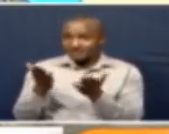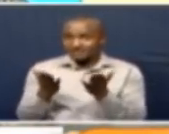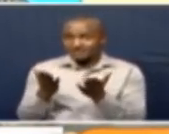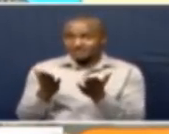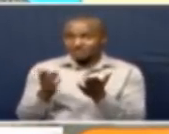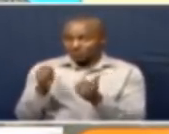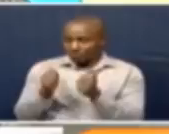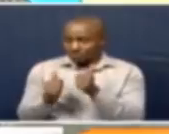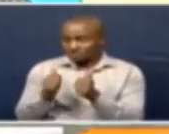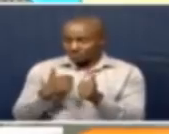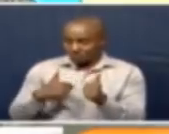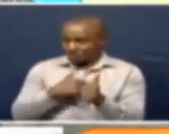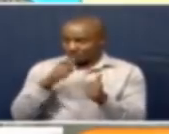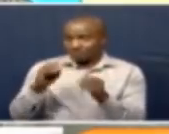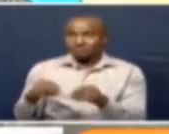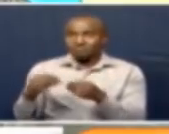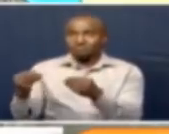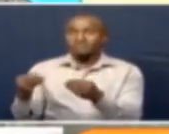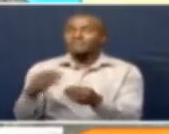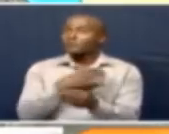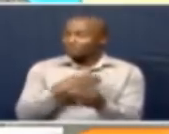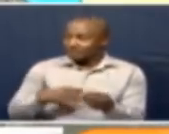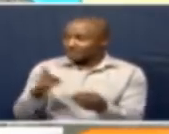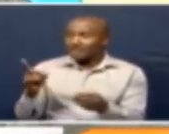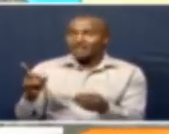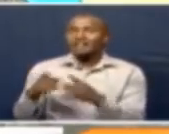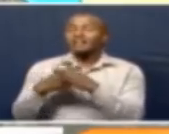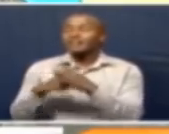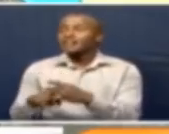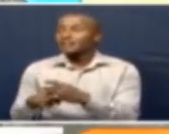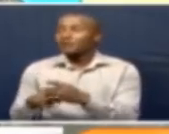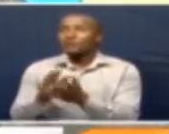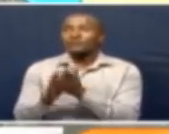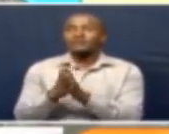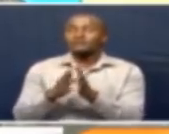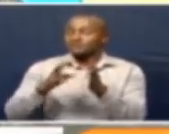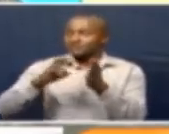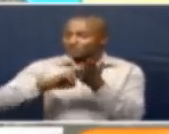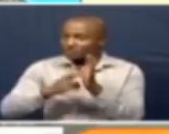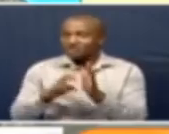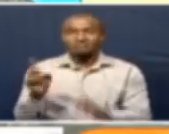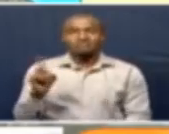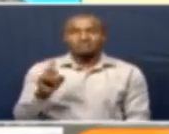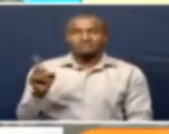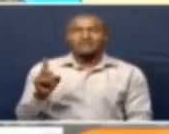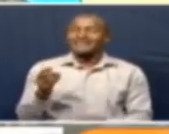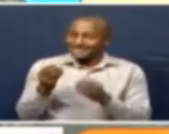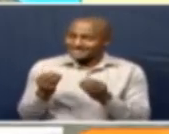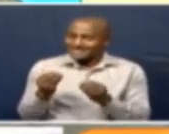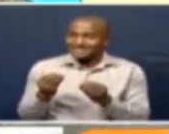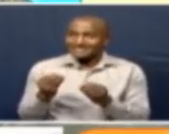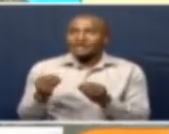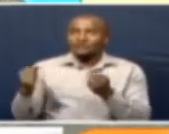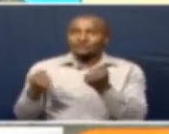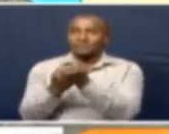now, uh-huh. let models not commence work without written agreement, because then it makes it easier to